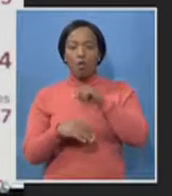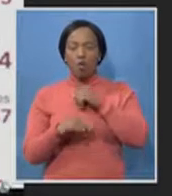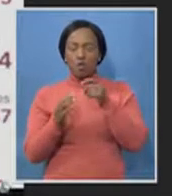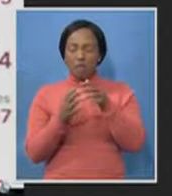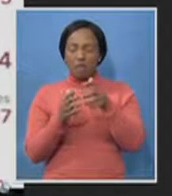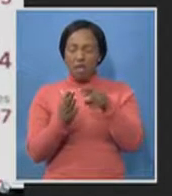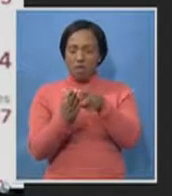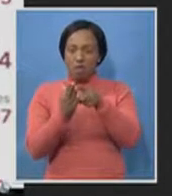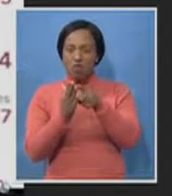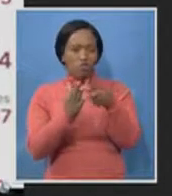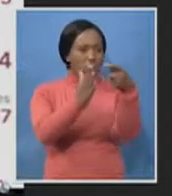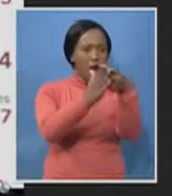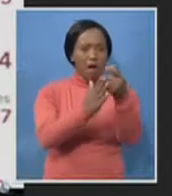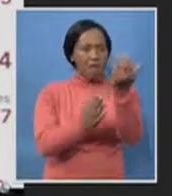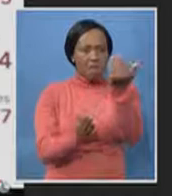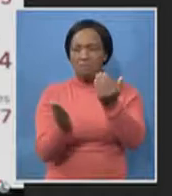of course,